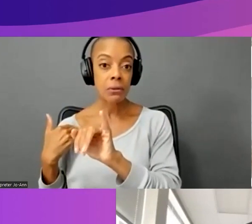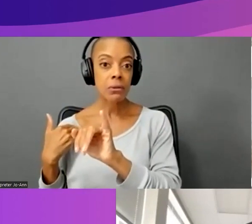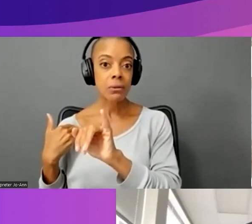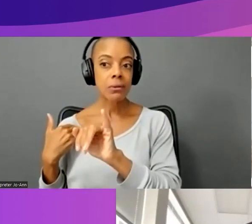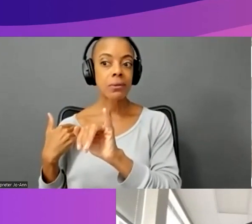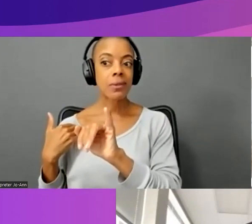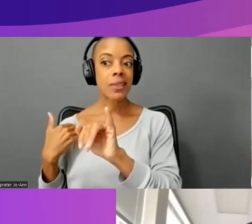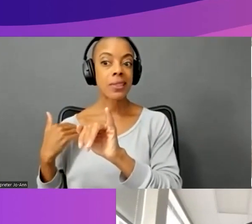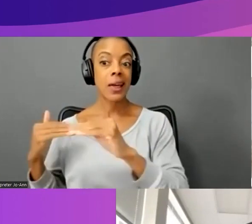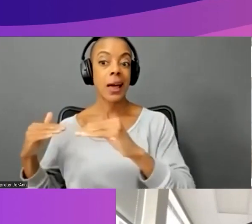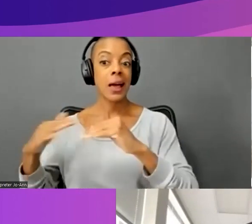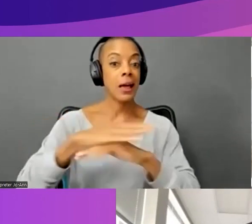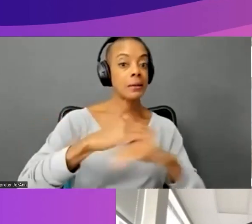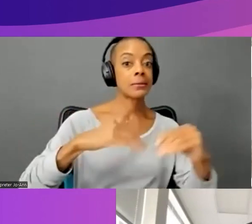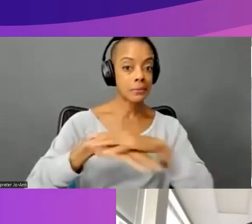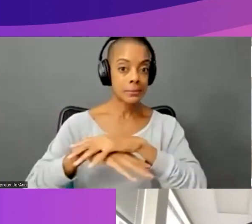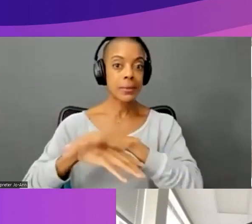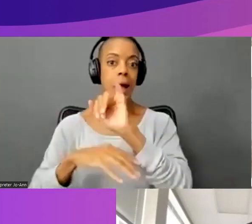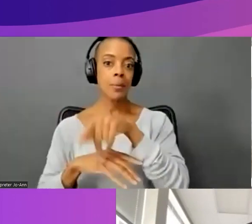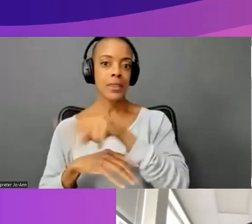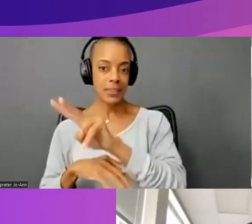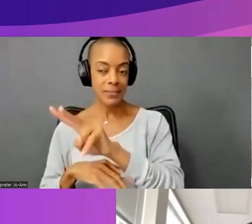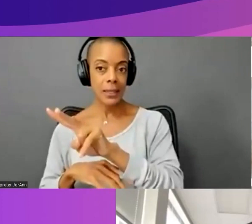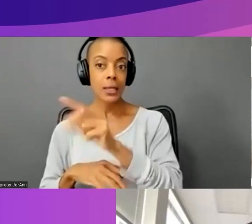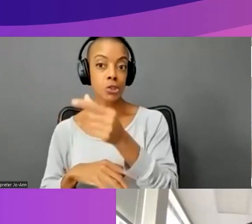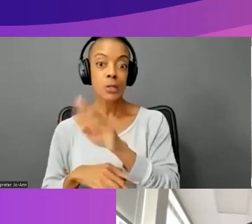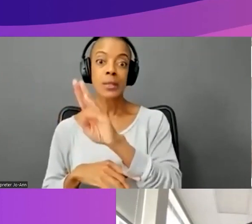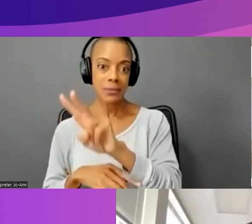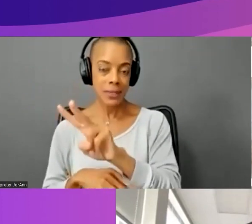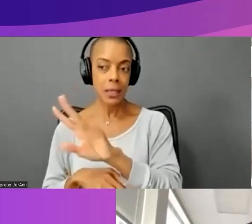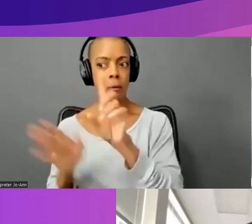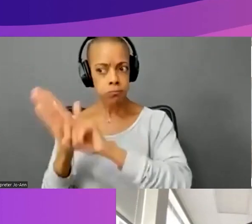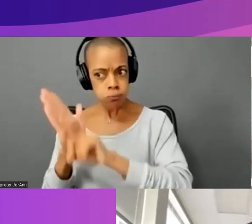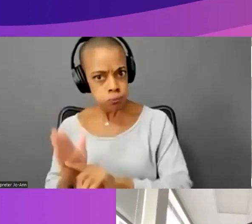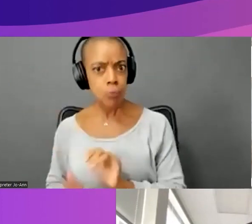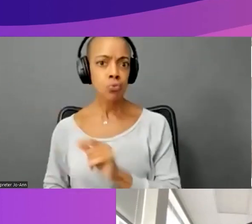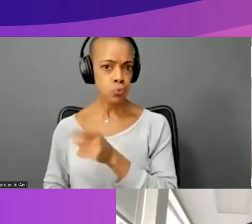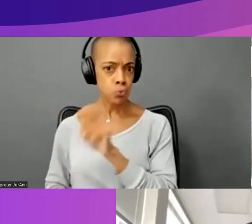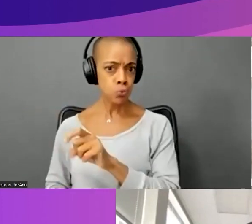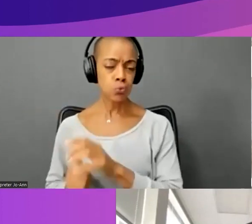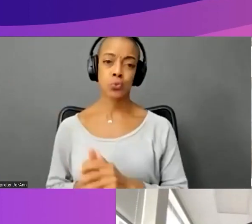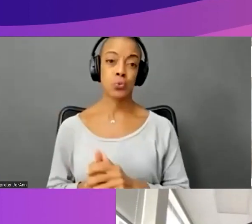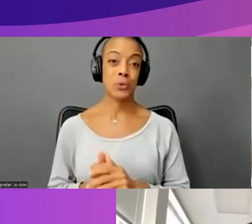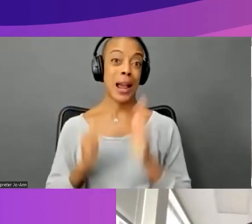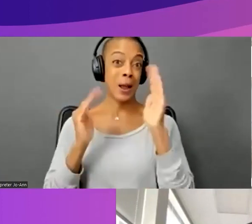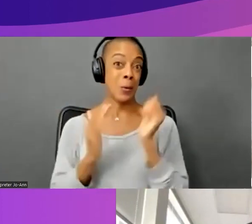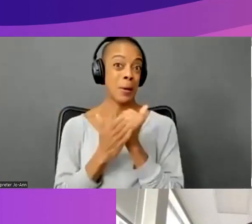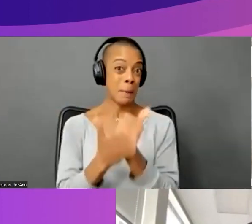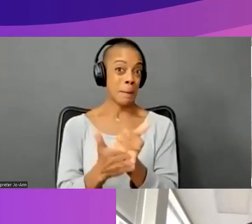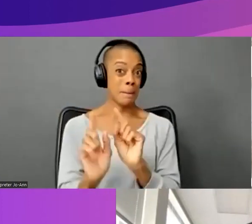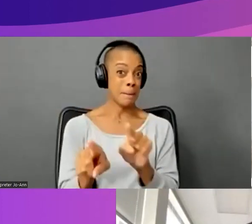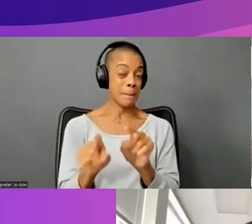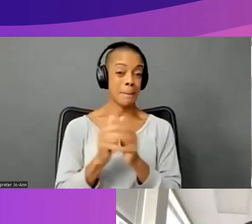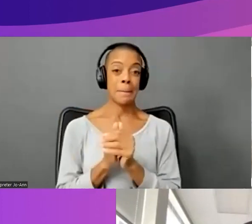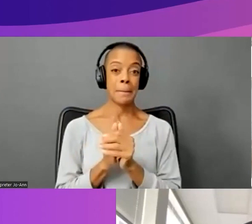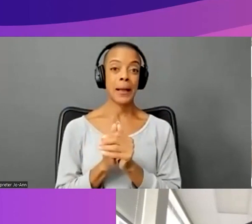intersects with IPV-GBV, and that is worth looking at as well. So I hope that helps, but all of that